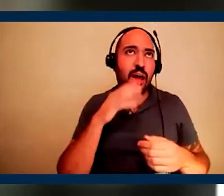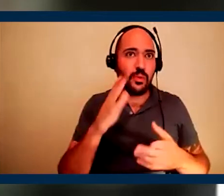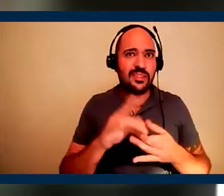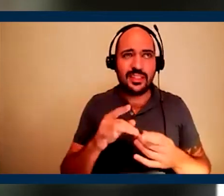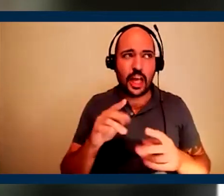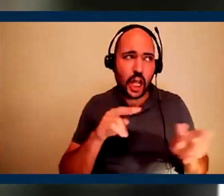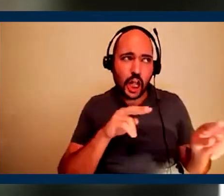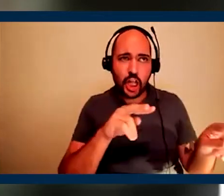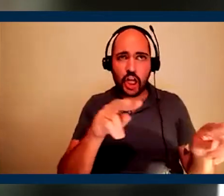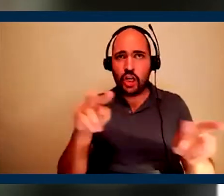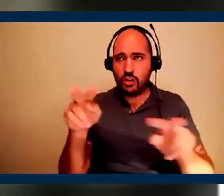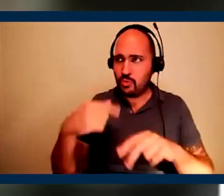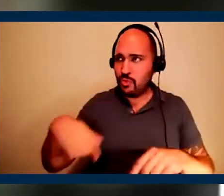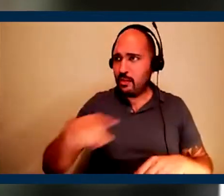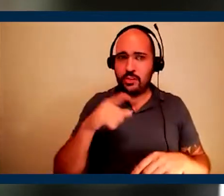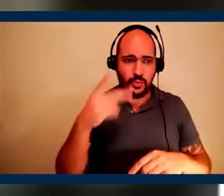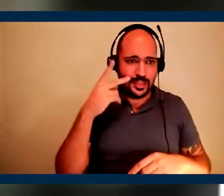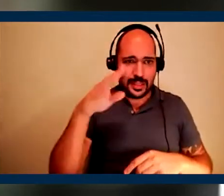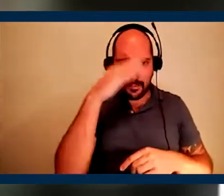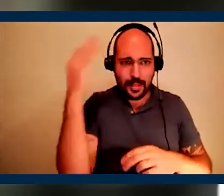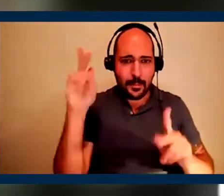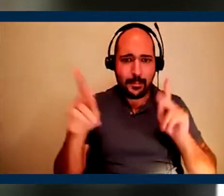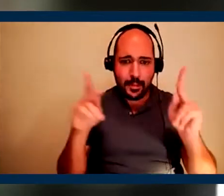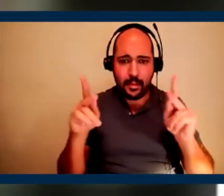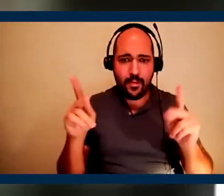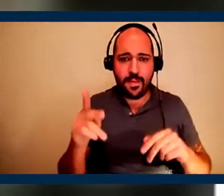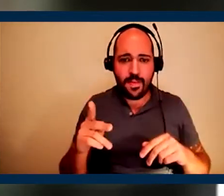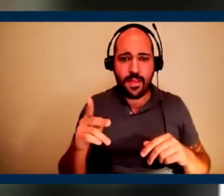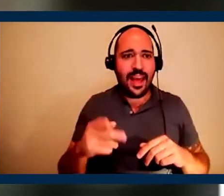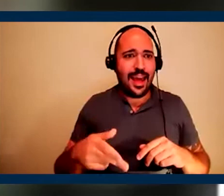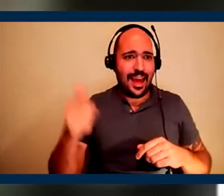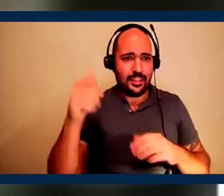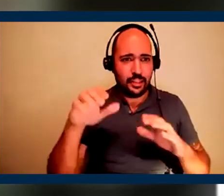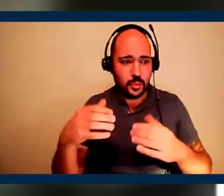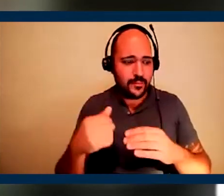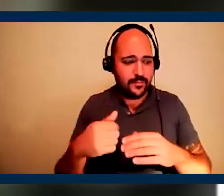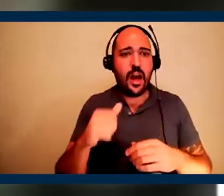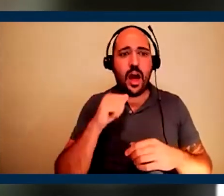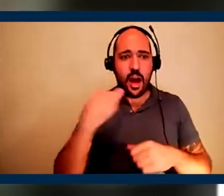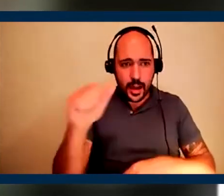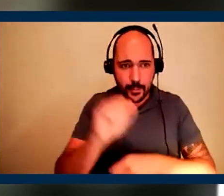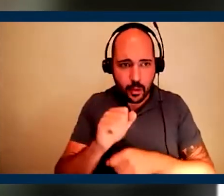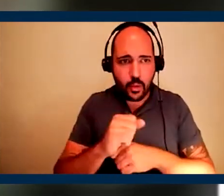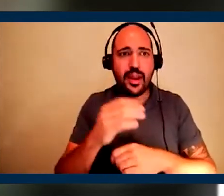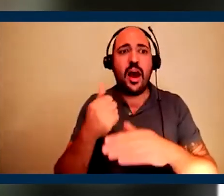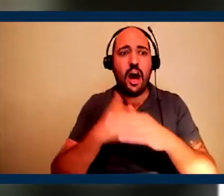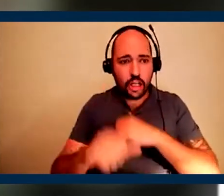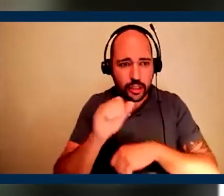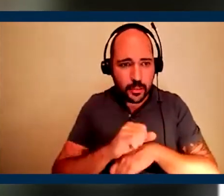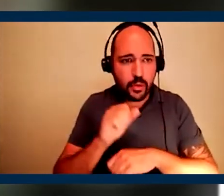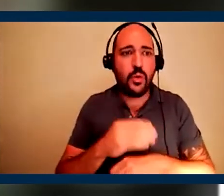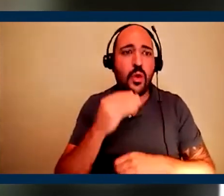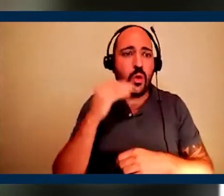look around you. You see Black people are the highest underemployed, unemployed, homeless,